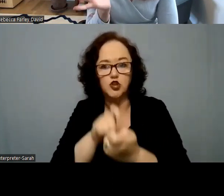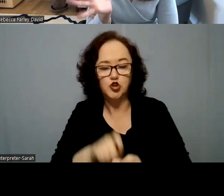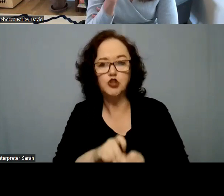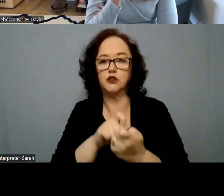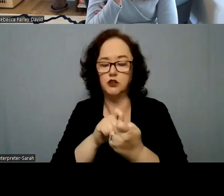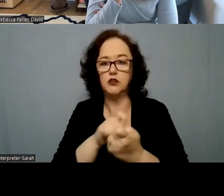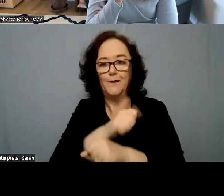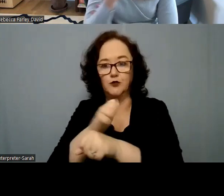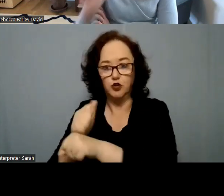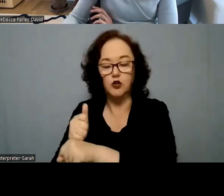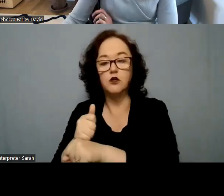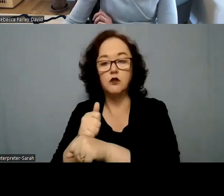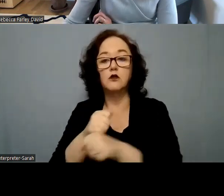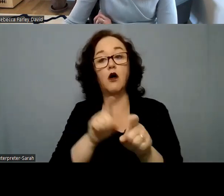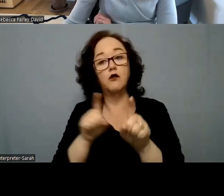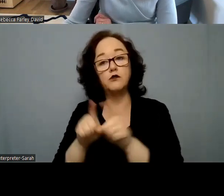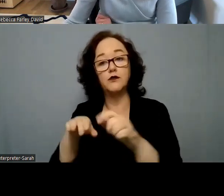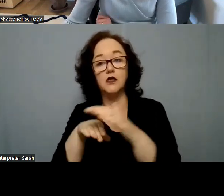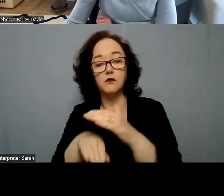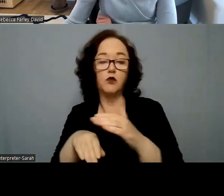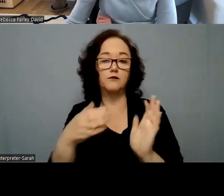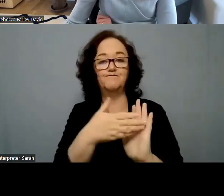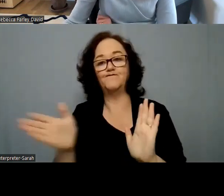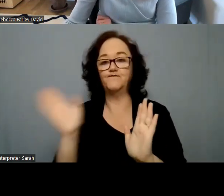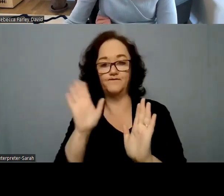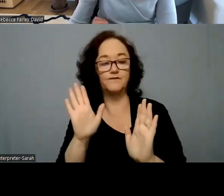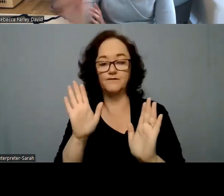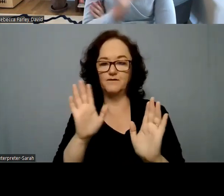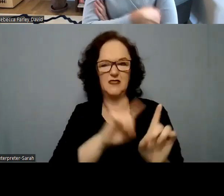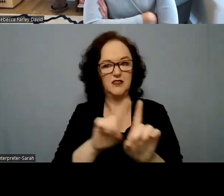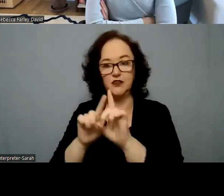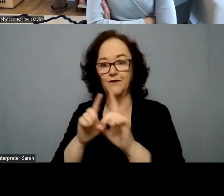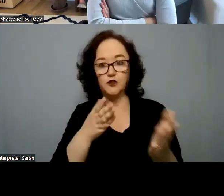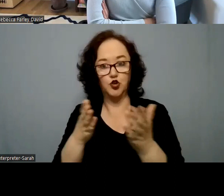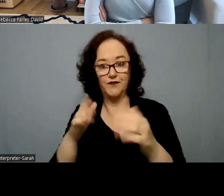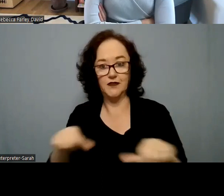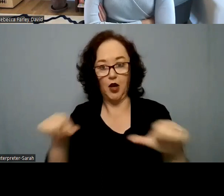universally accessible across CCBHC's service area. Next slide, please.